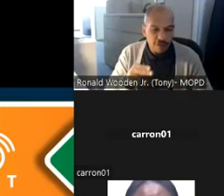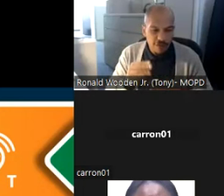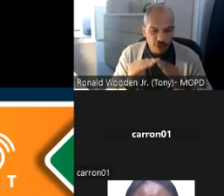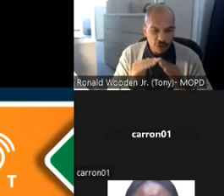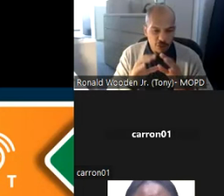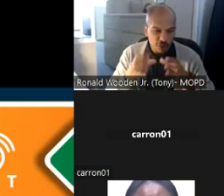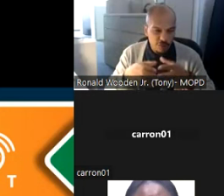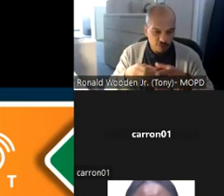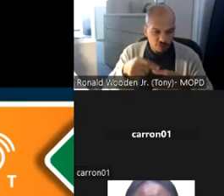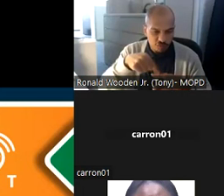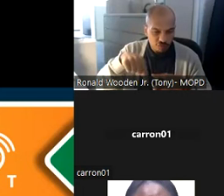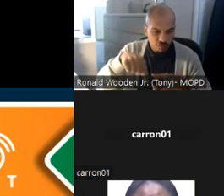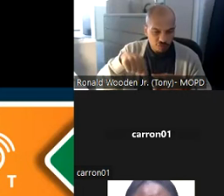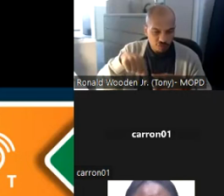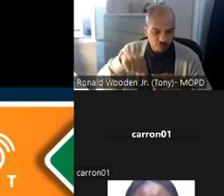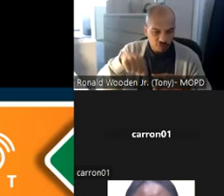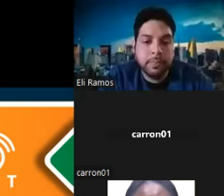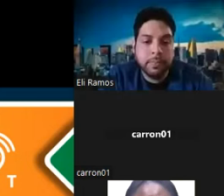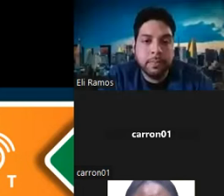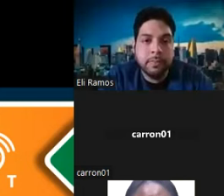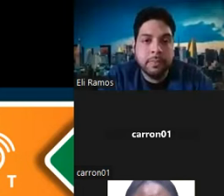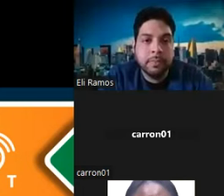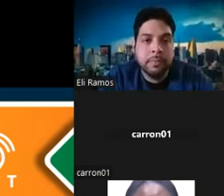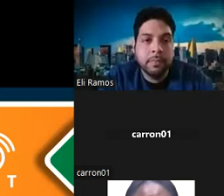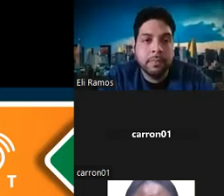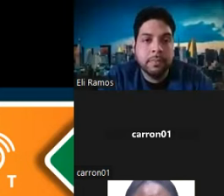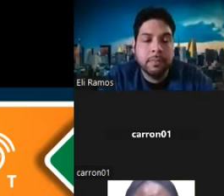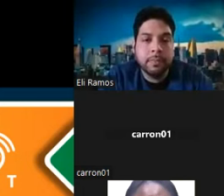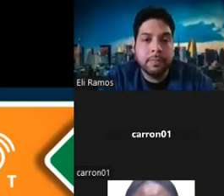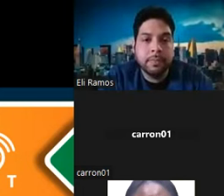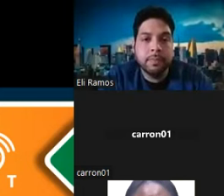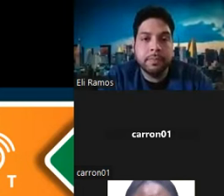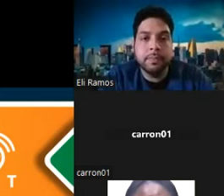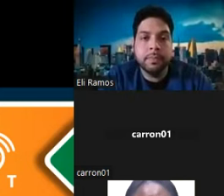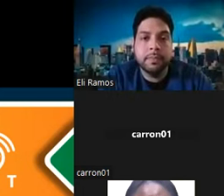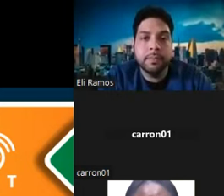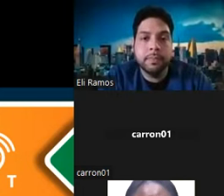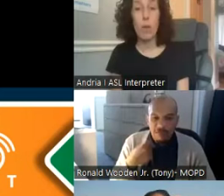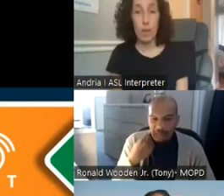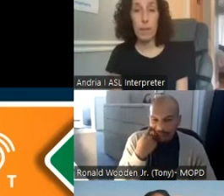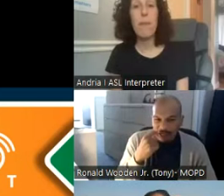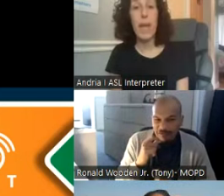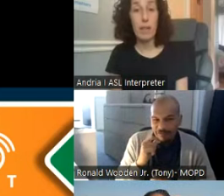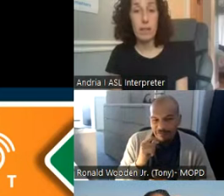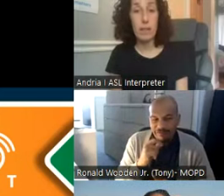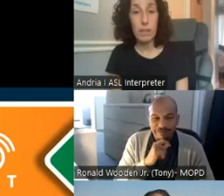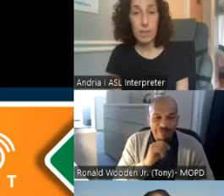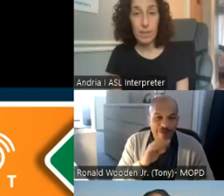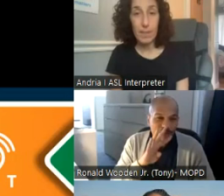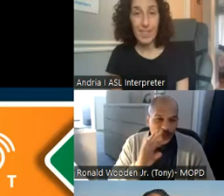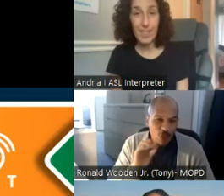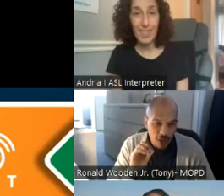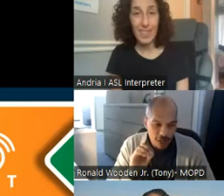I focus on the deaf and hard of hearing community within New York City. Myself, I'm an African American